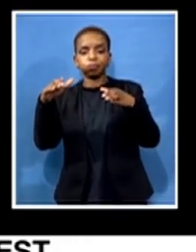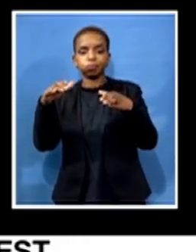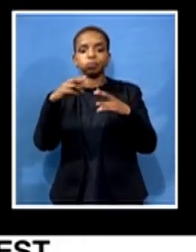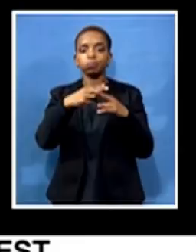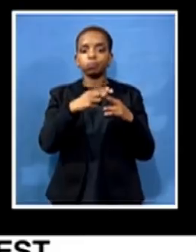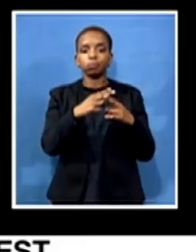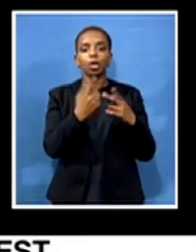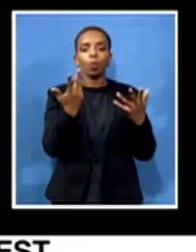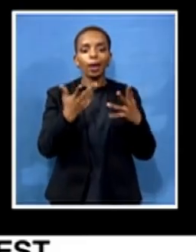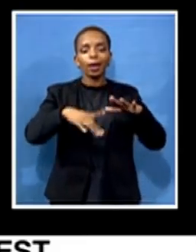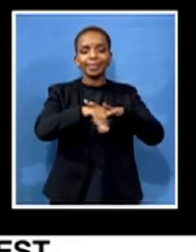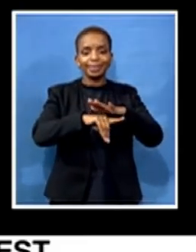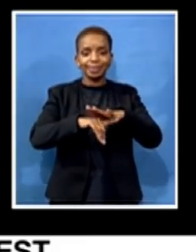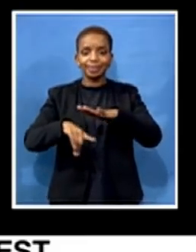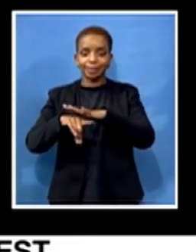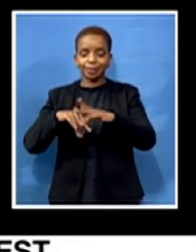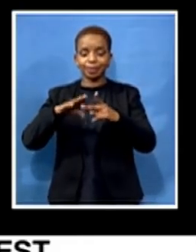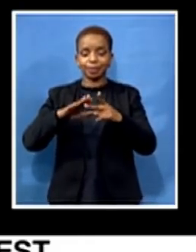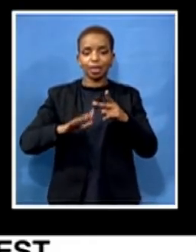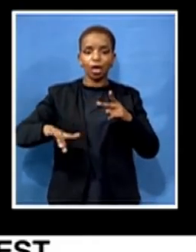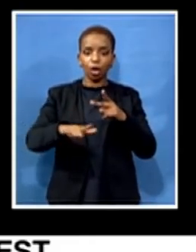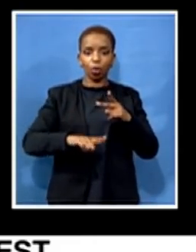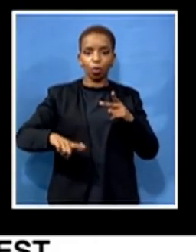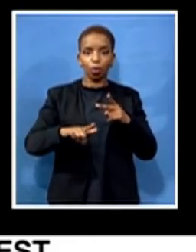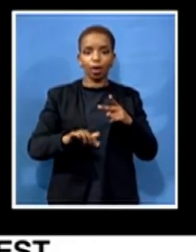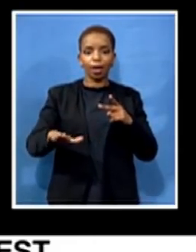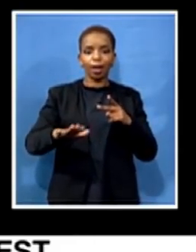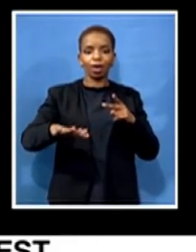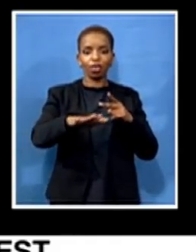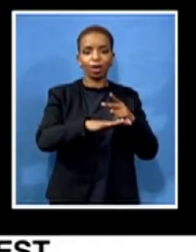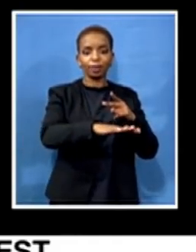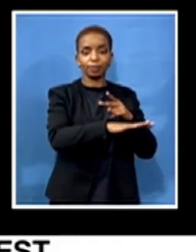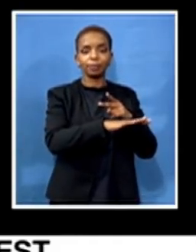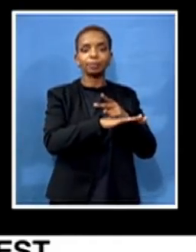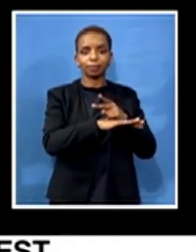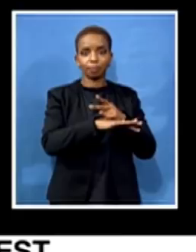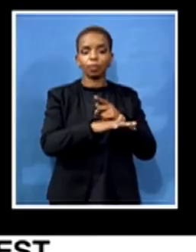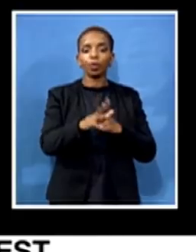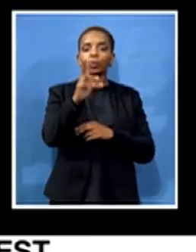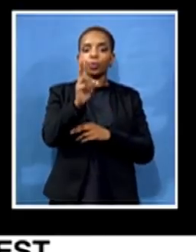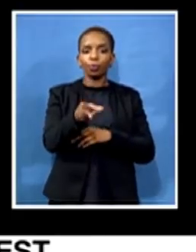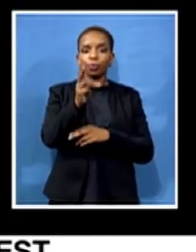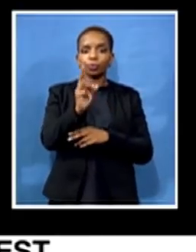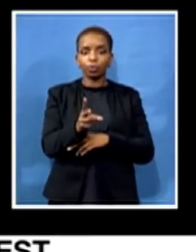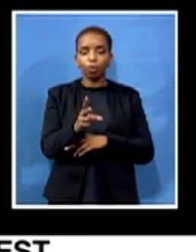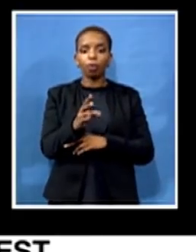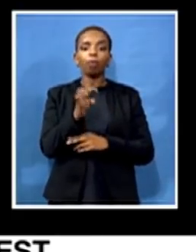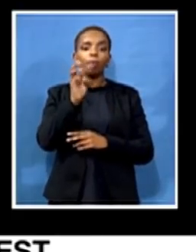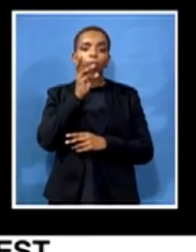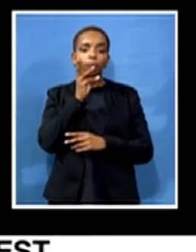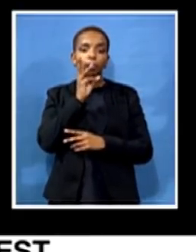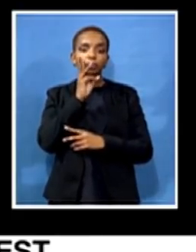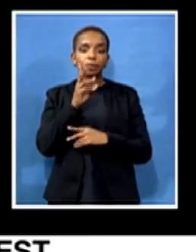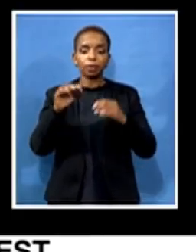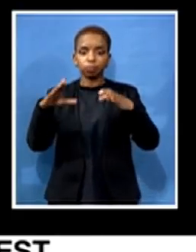government and local areas, and will also deliver water tankers, which will then supply